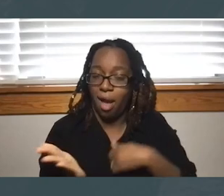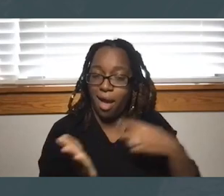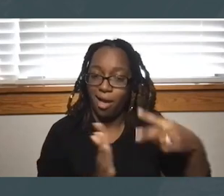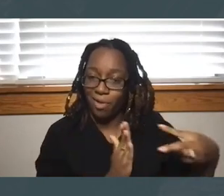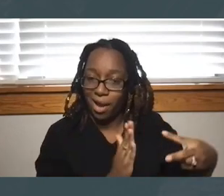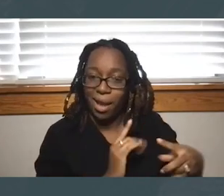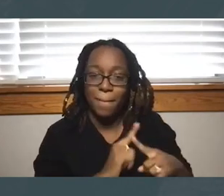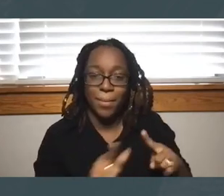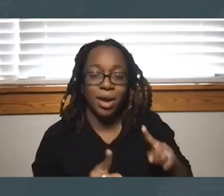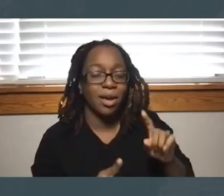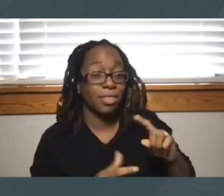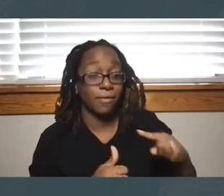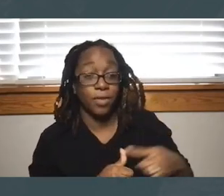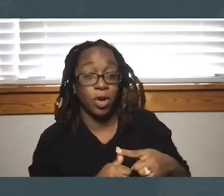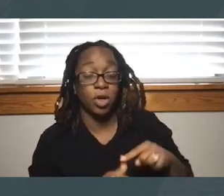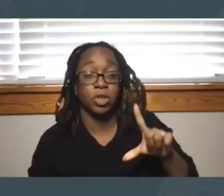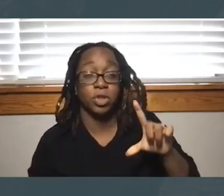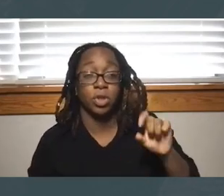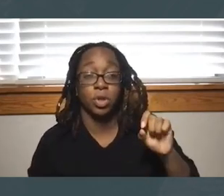Mother.